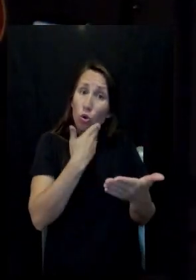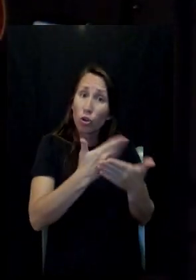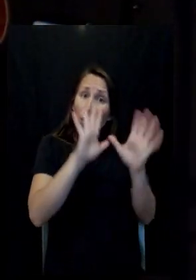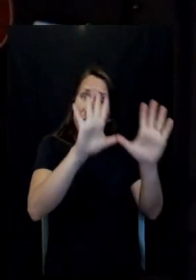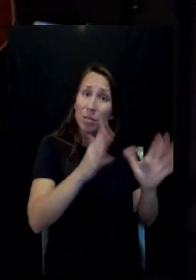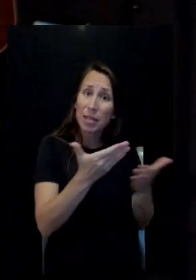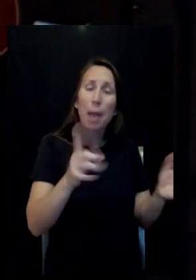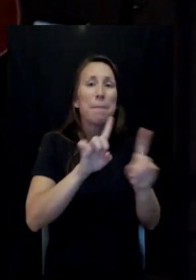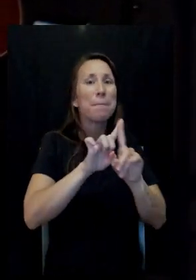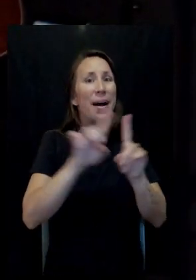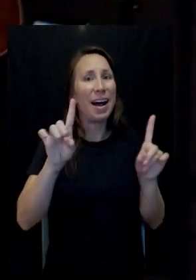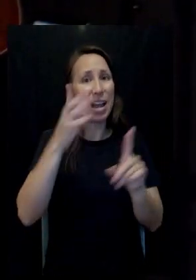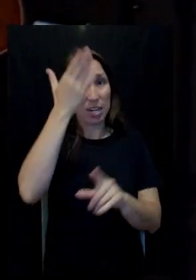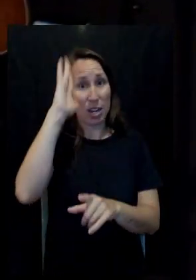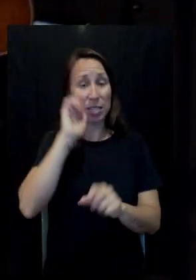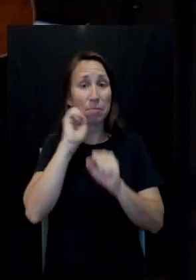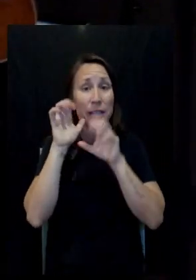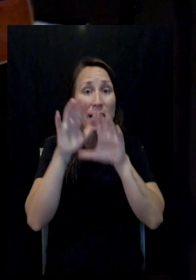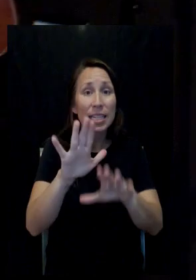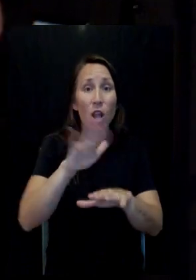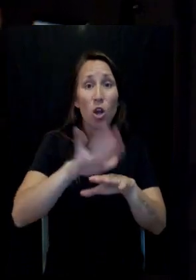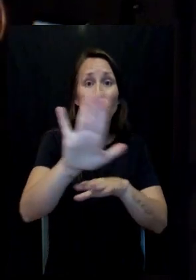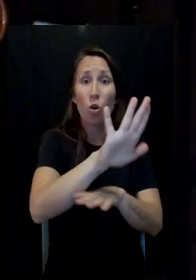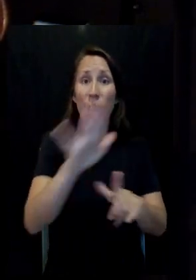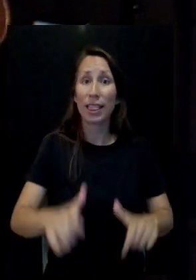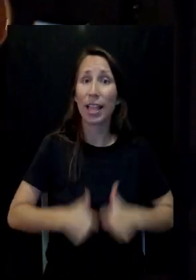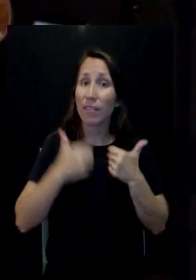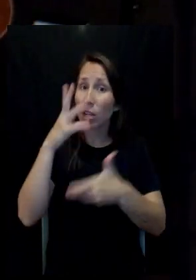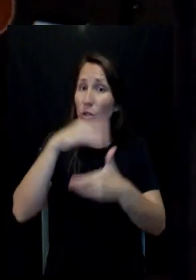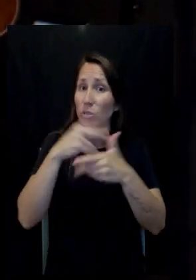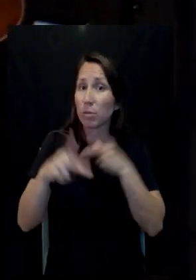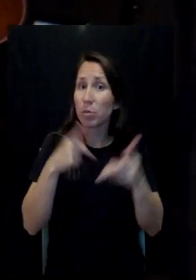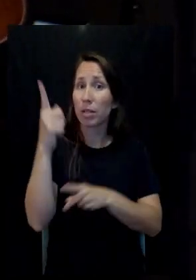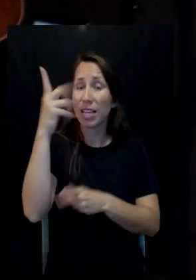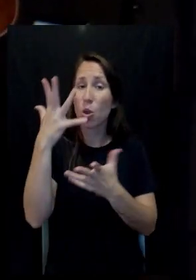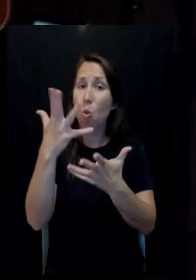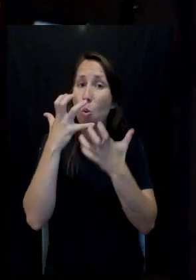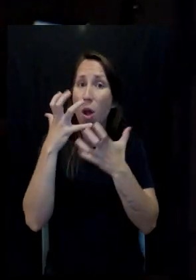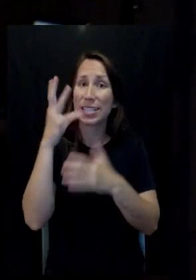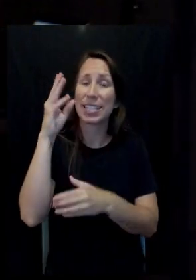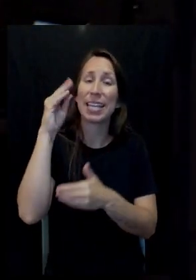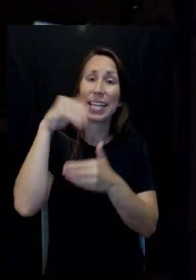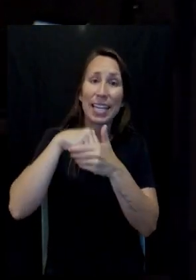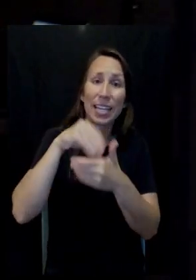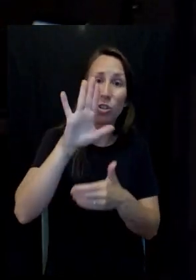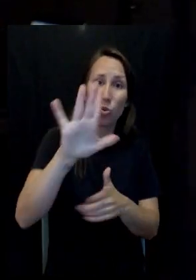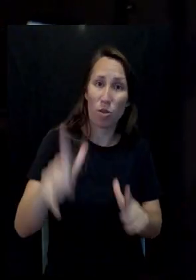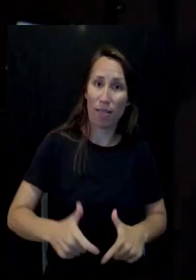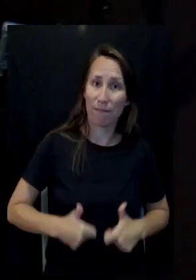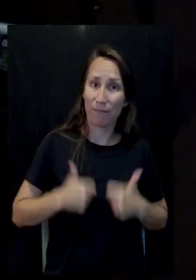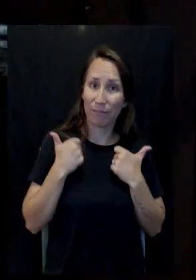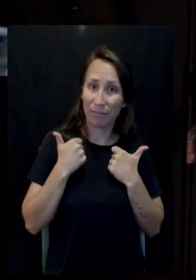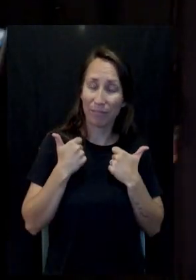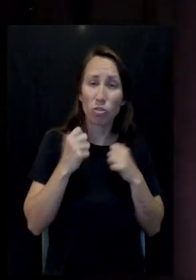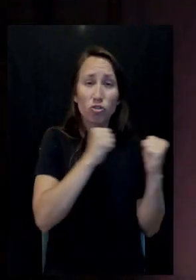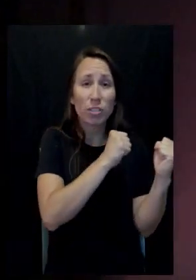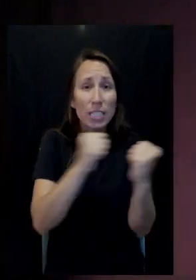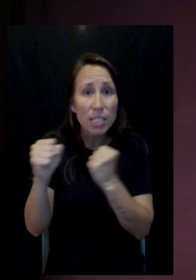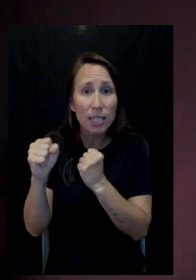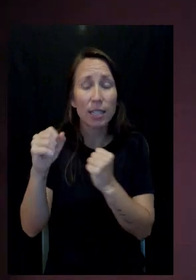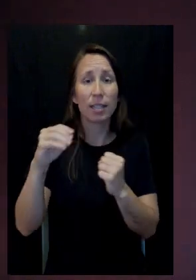good and awesome things. But God's blessing on your life includes the people he wants to put in your life, the people he